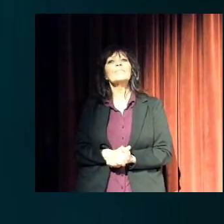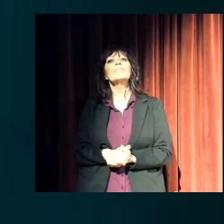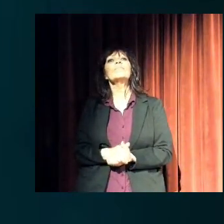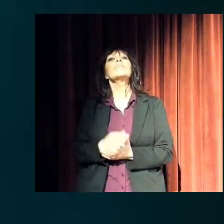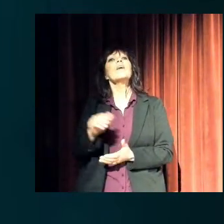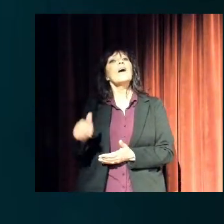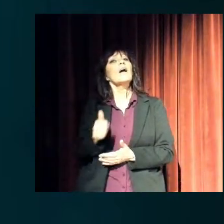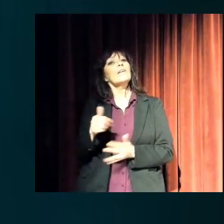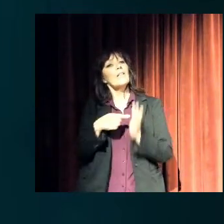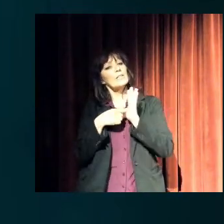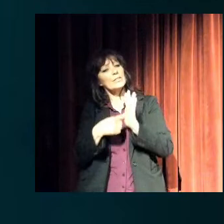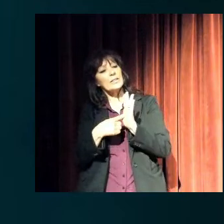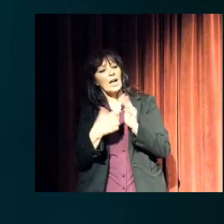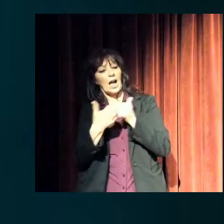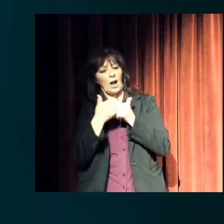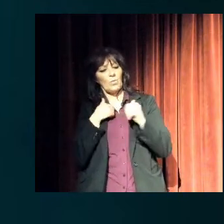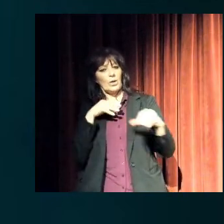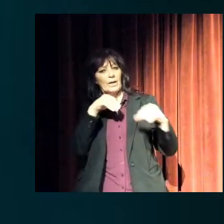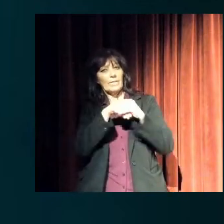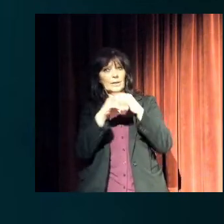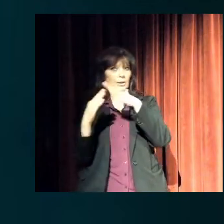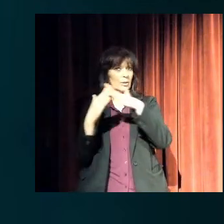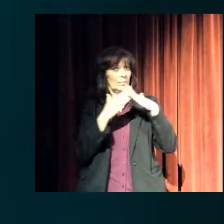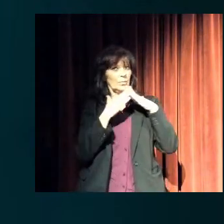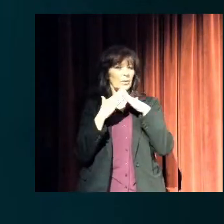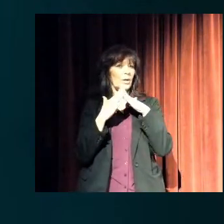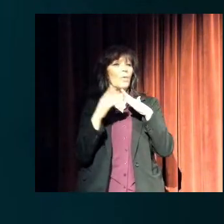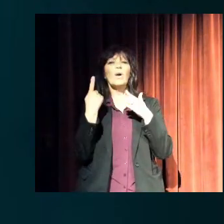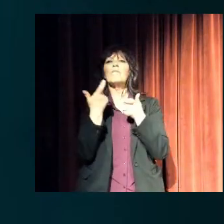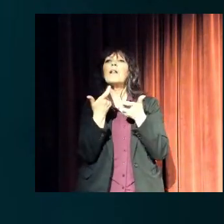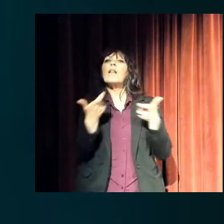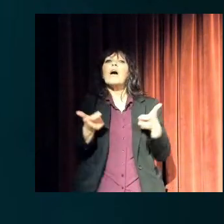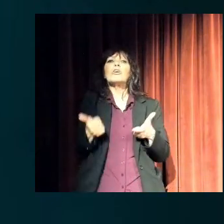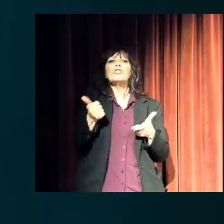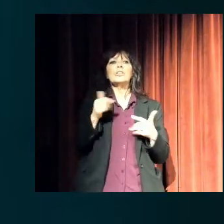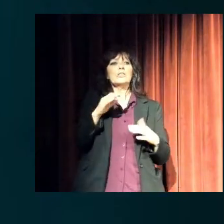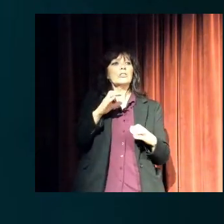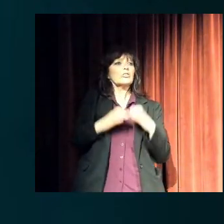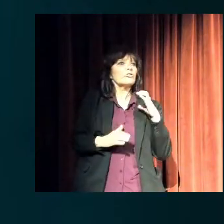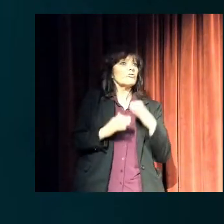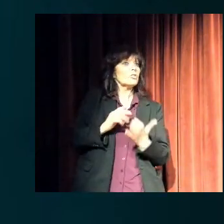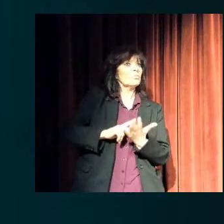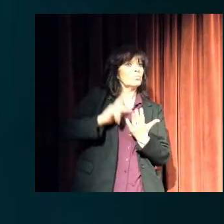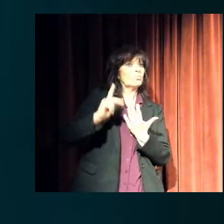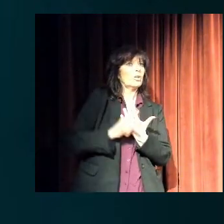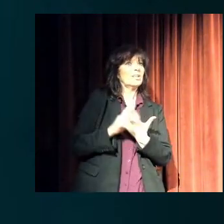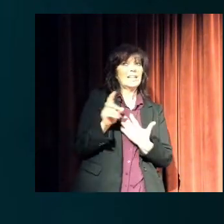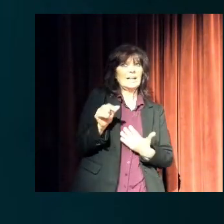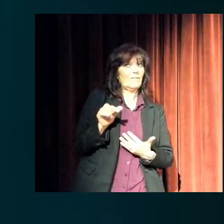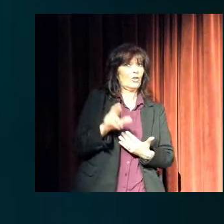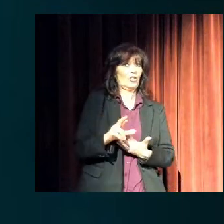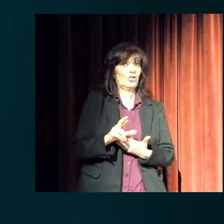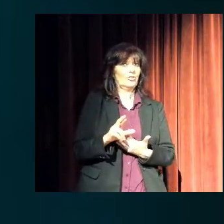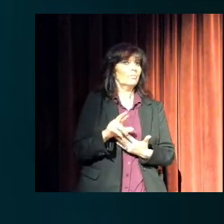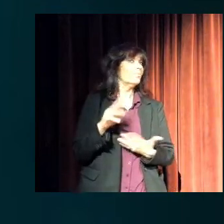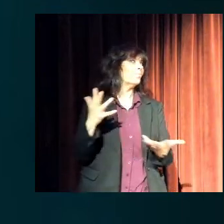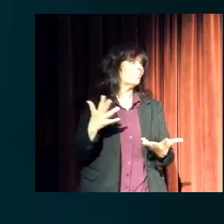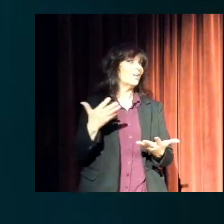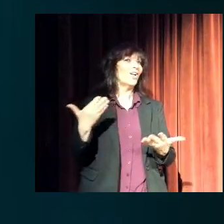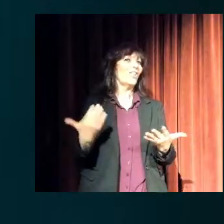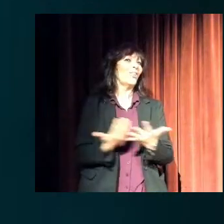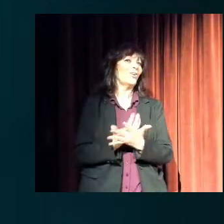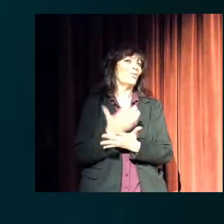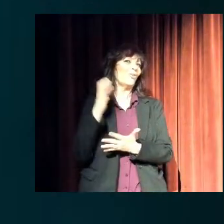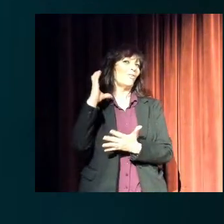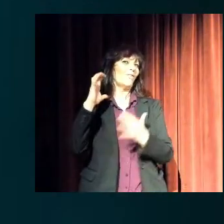Another example of how we are investing in our community will be one of the largest construction projects ever, the new